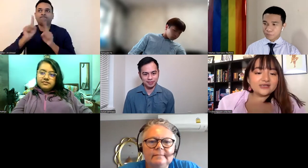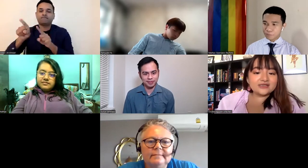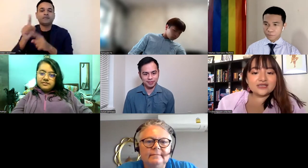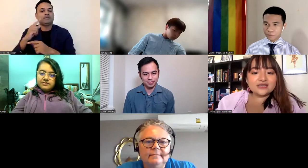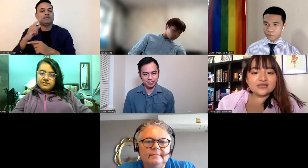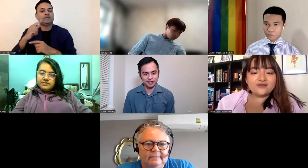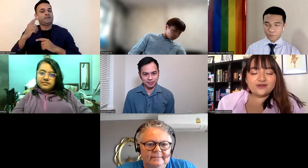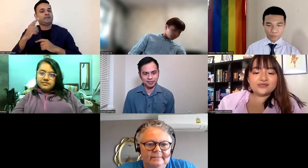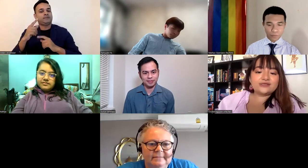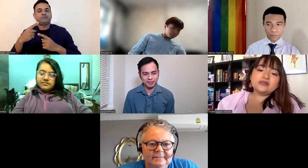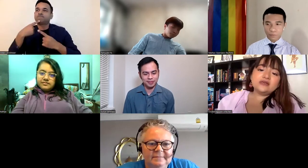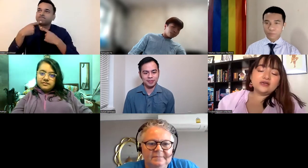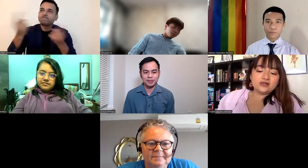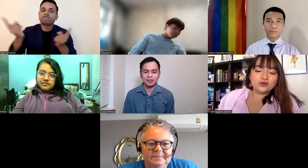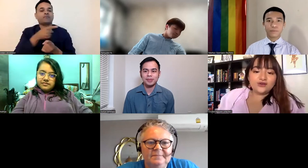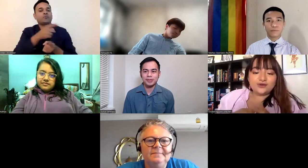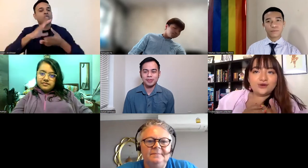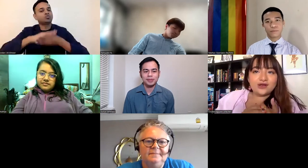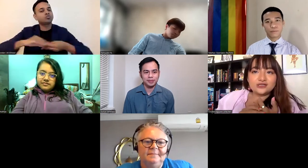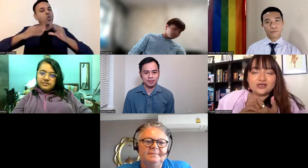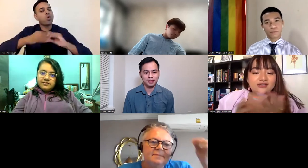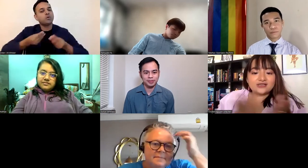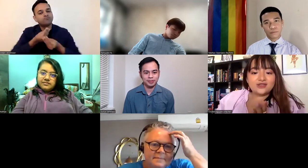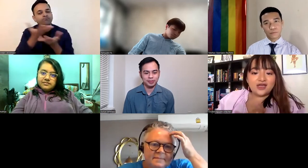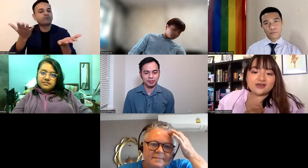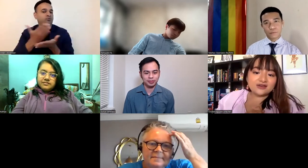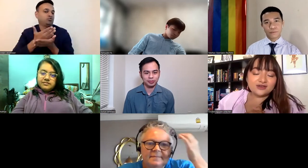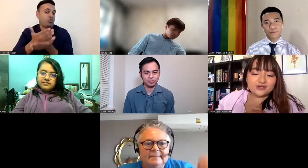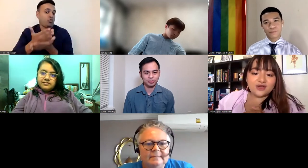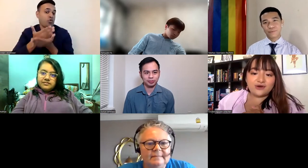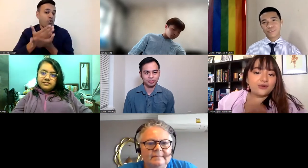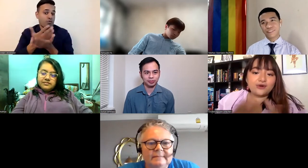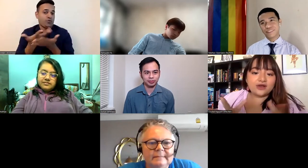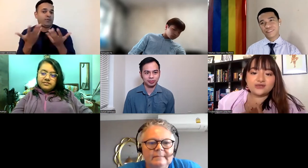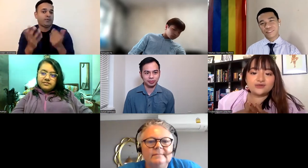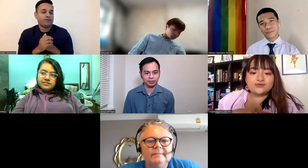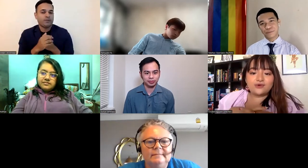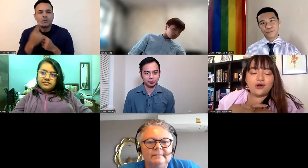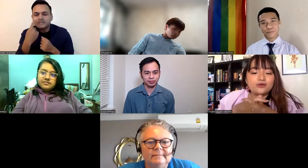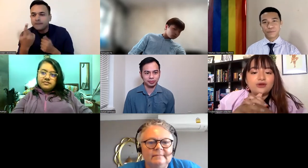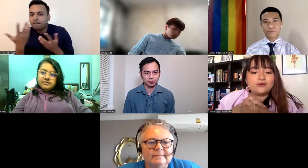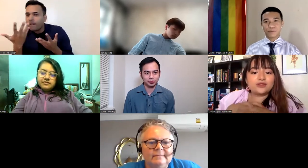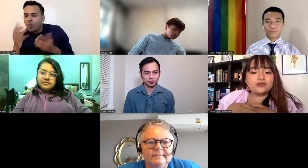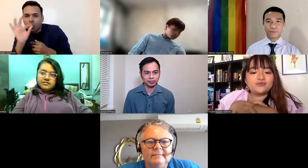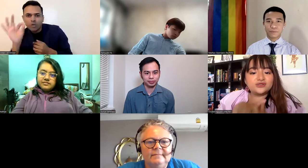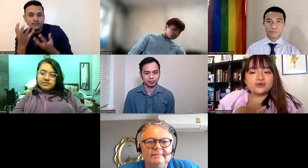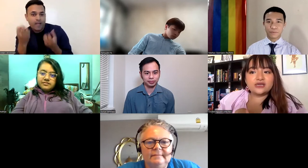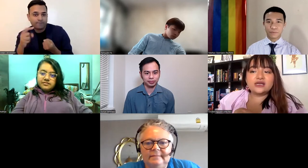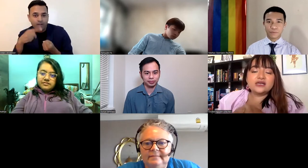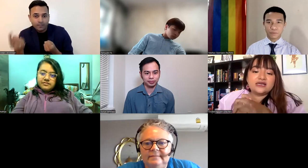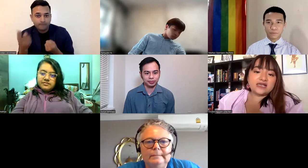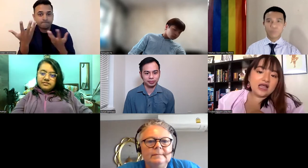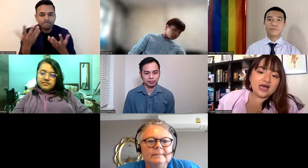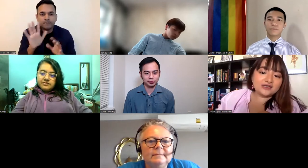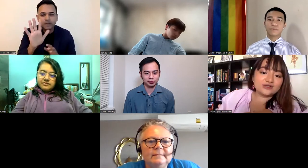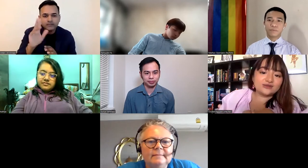Yeah, as Leva is looking for a new question, I'd like to thank UNICEF and our organizers for all the great work that you've been doing